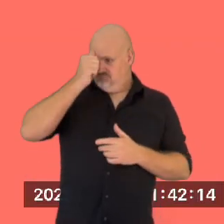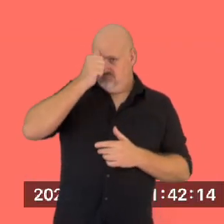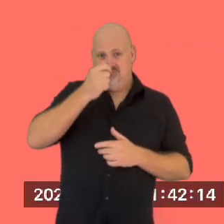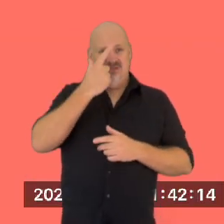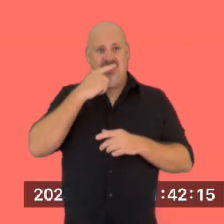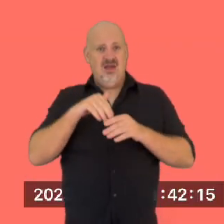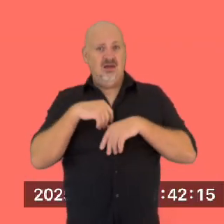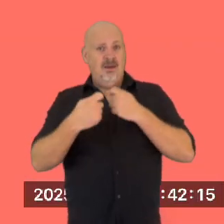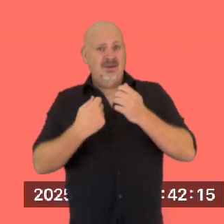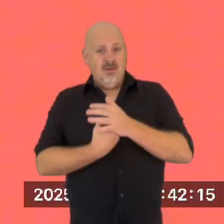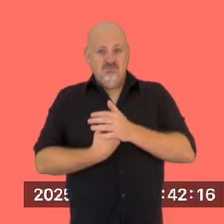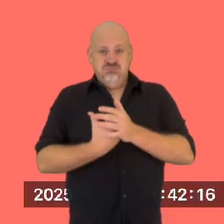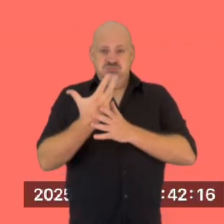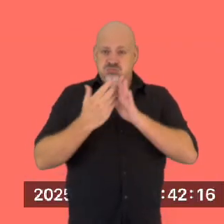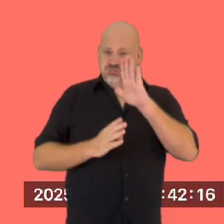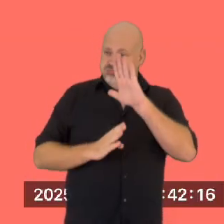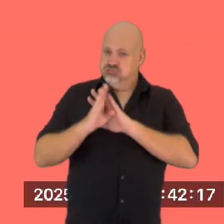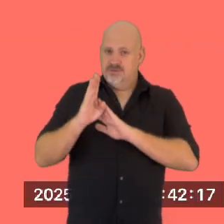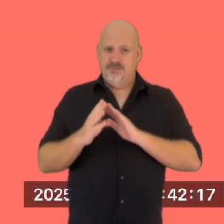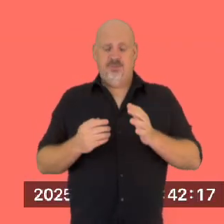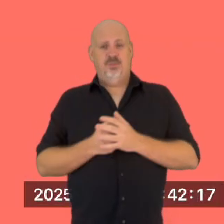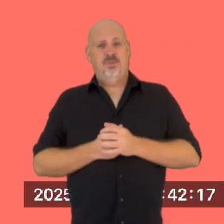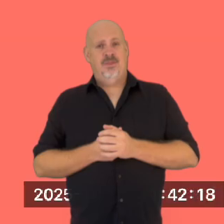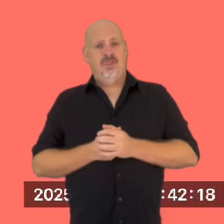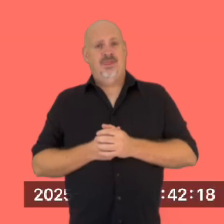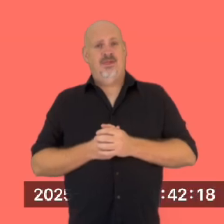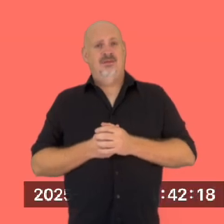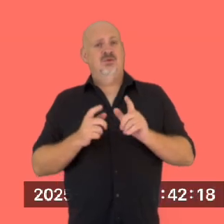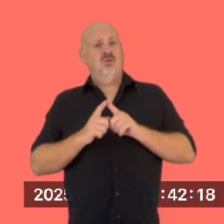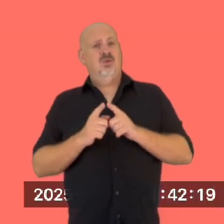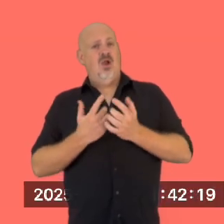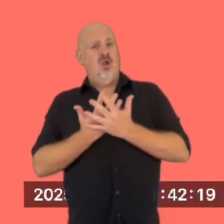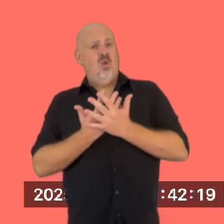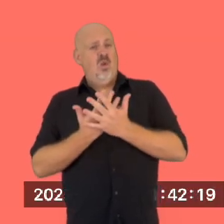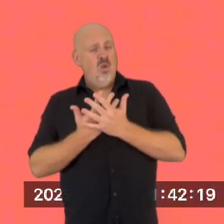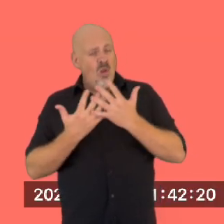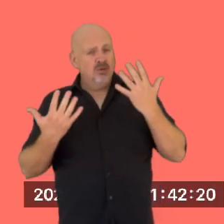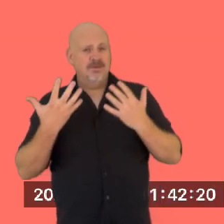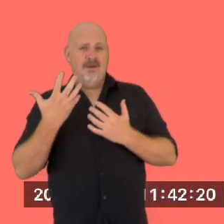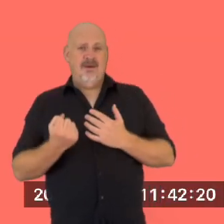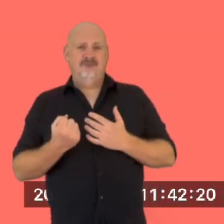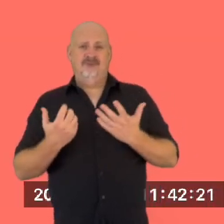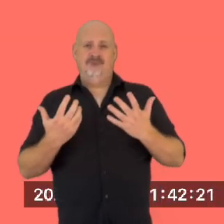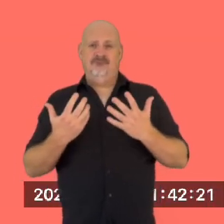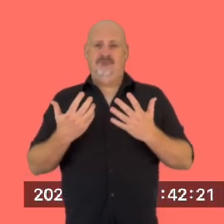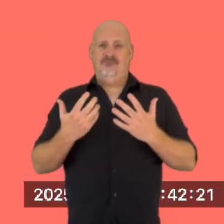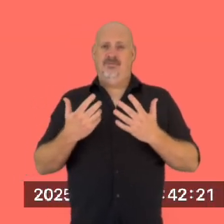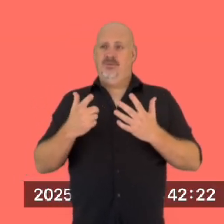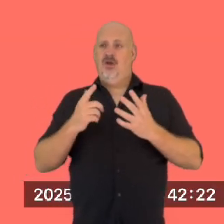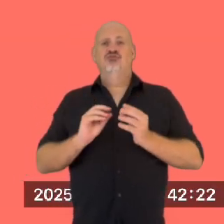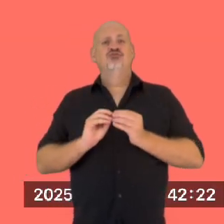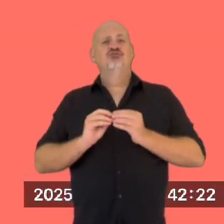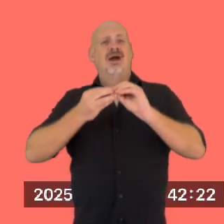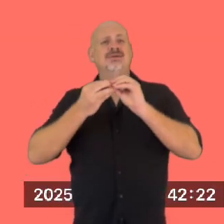your expertise could really flourish and how you could grow. Because there's lots of